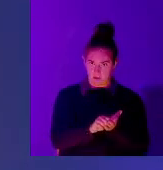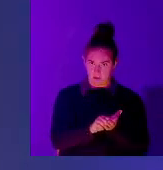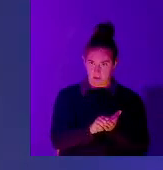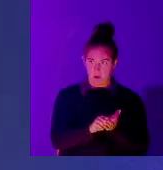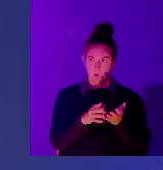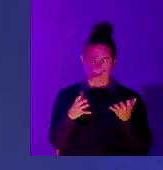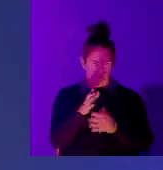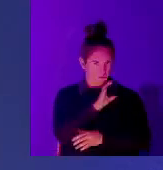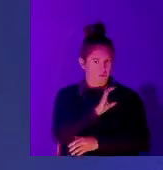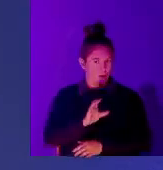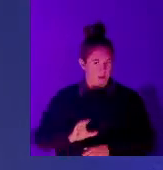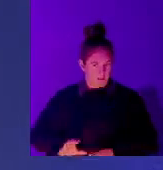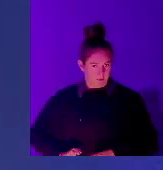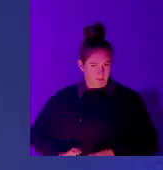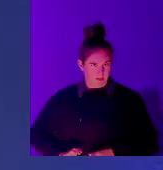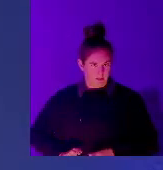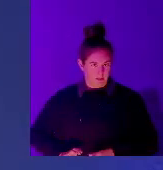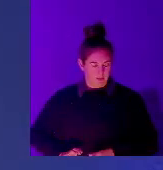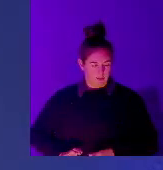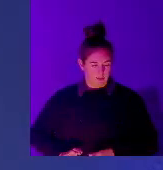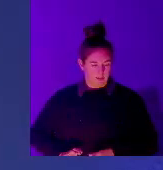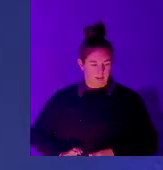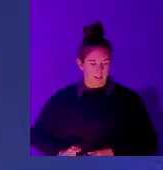in person.